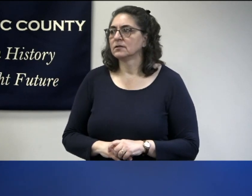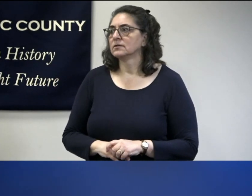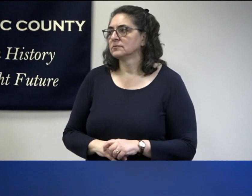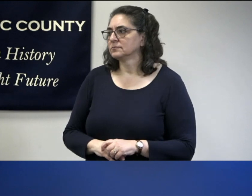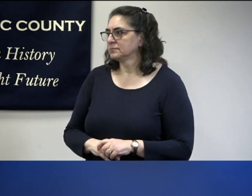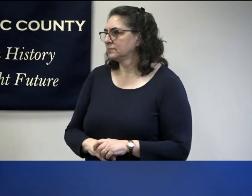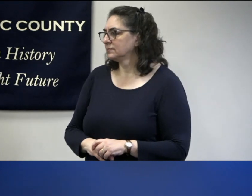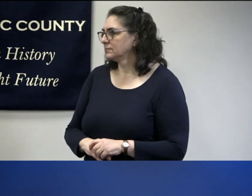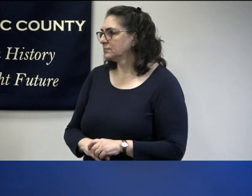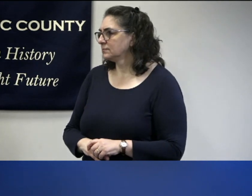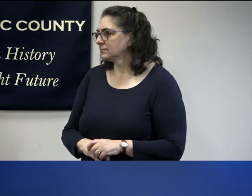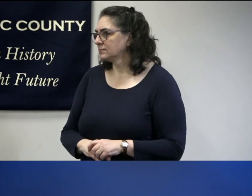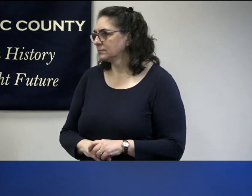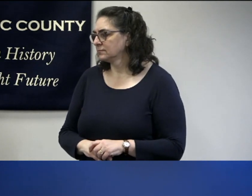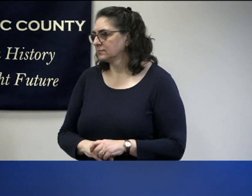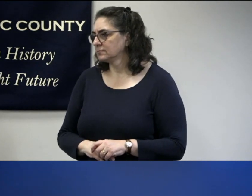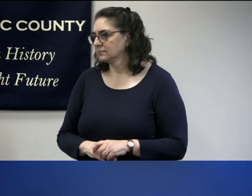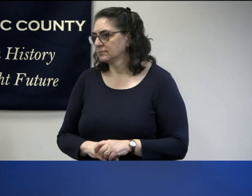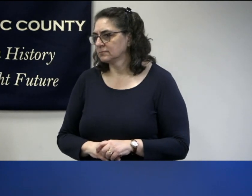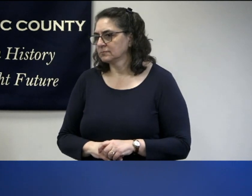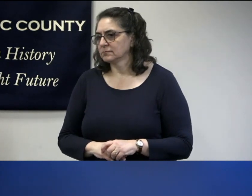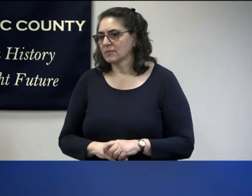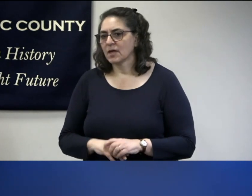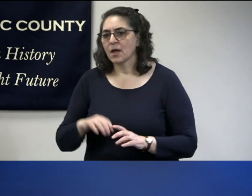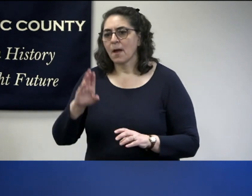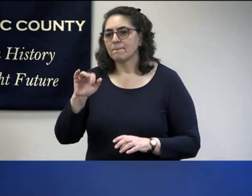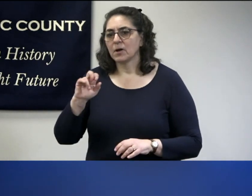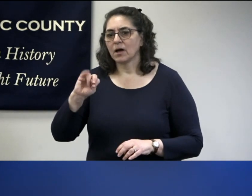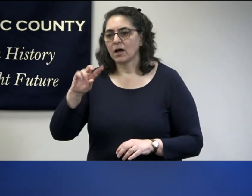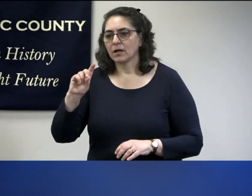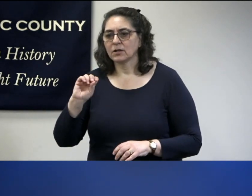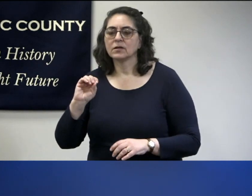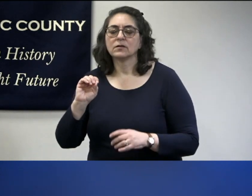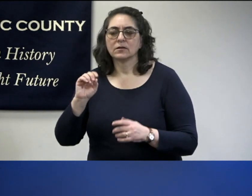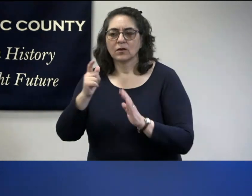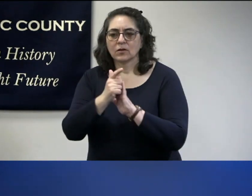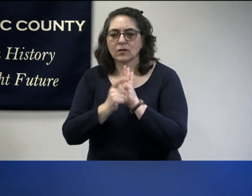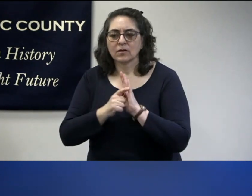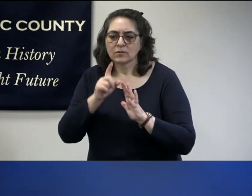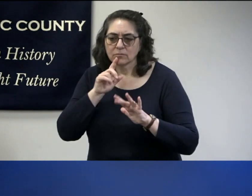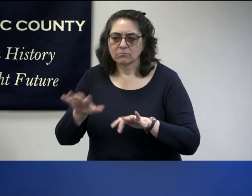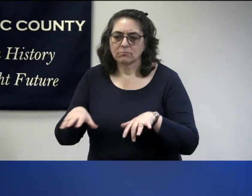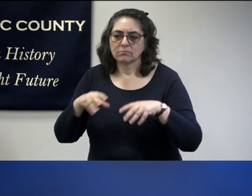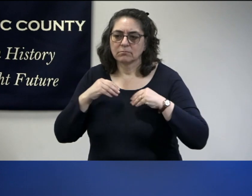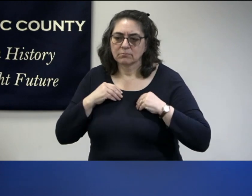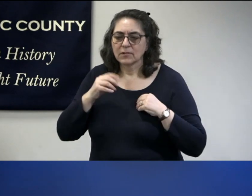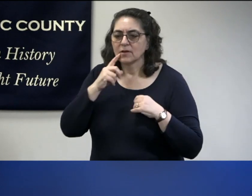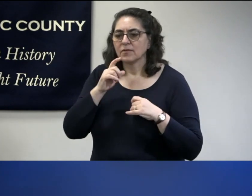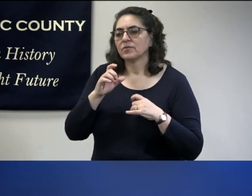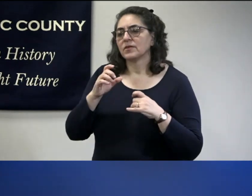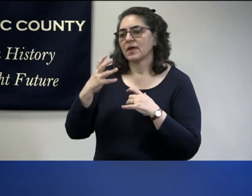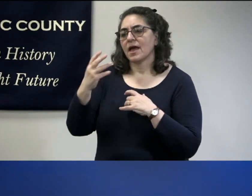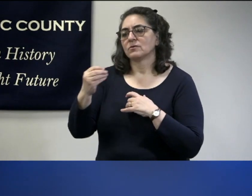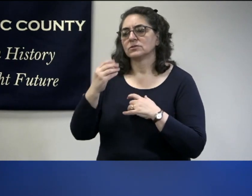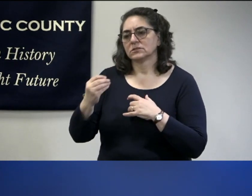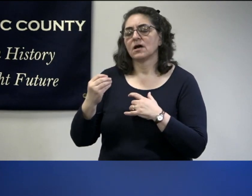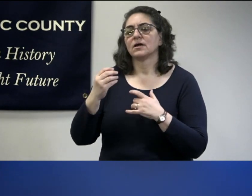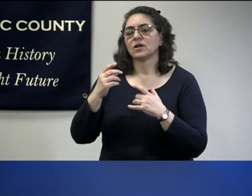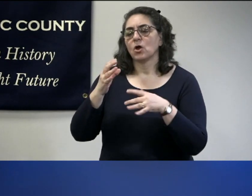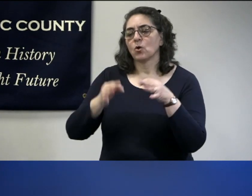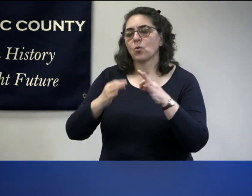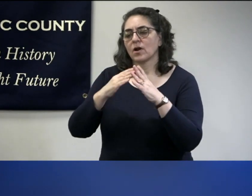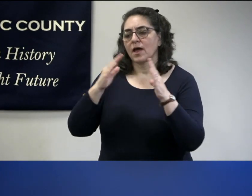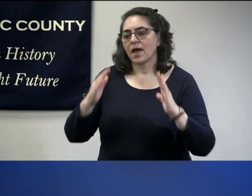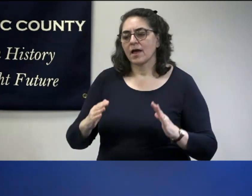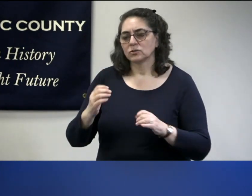2024-02. Bond ordinance to authorize the undertaking of the Passaic County Courthouse Exterior Restoration Project in